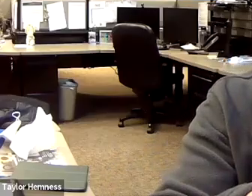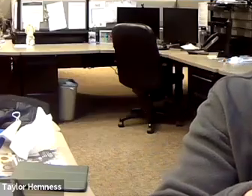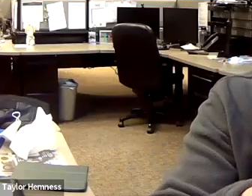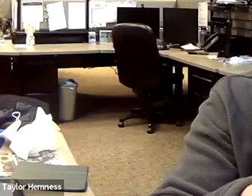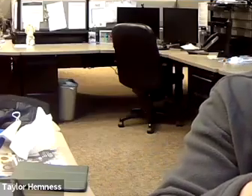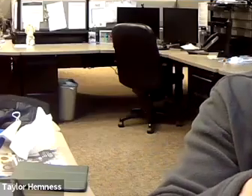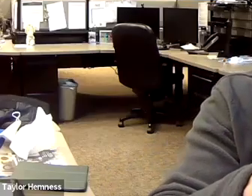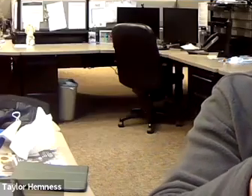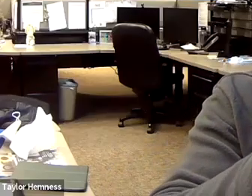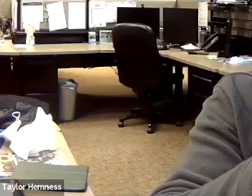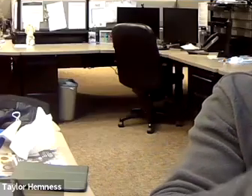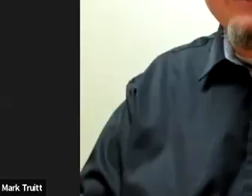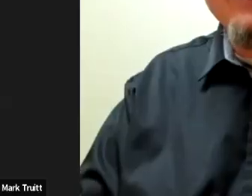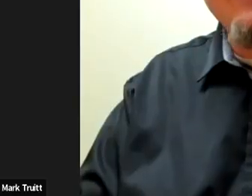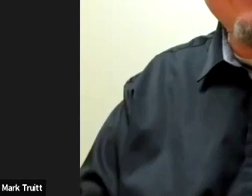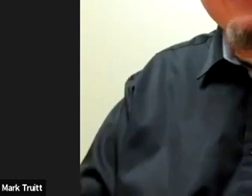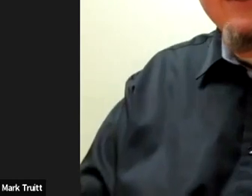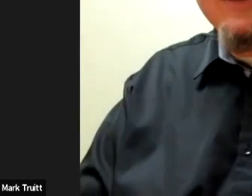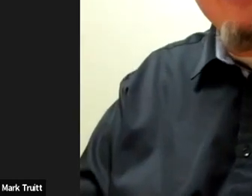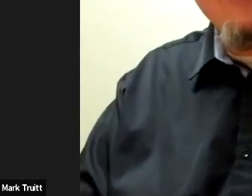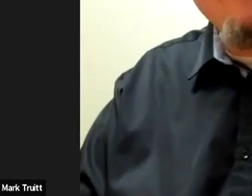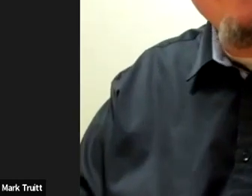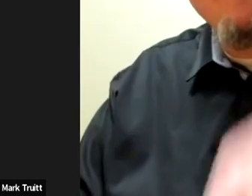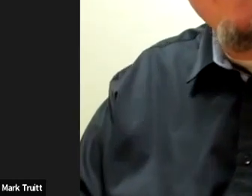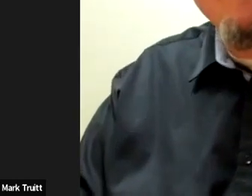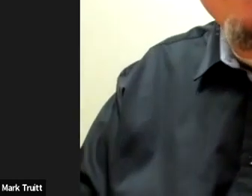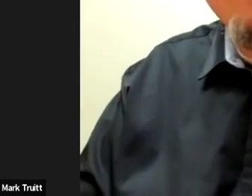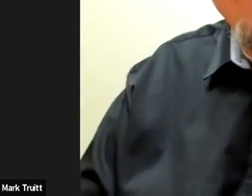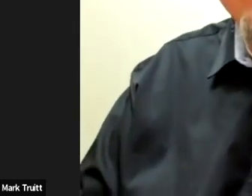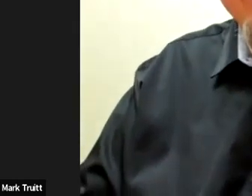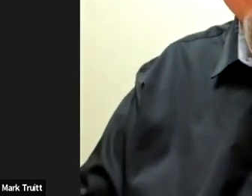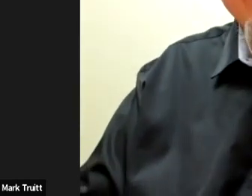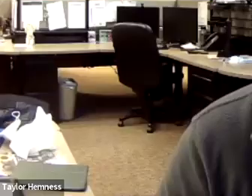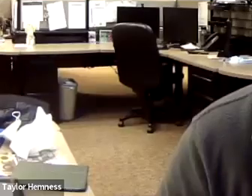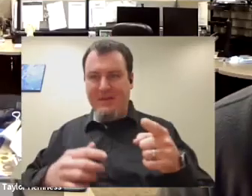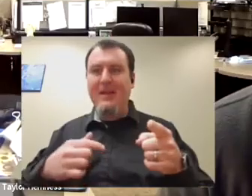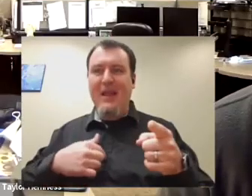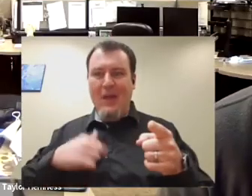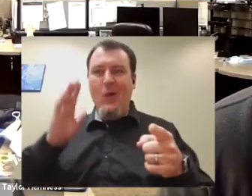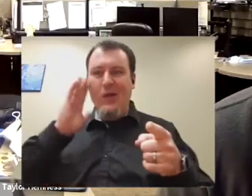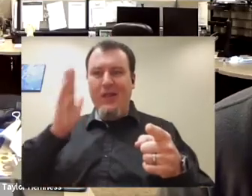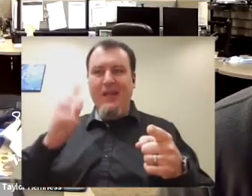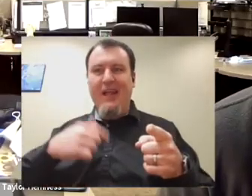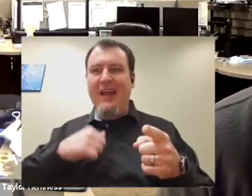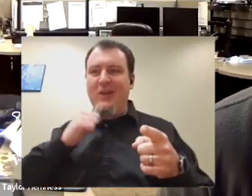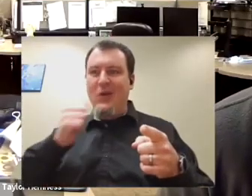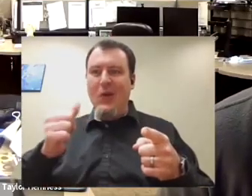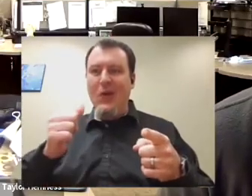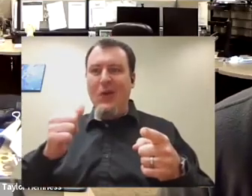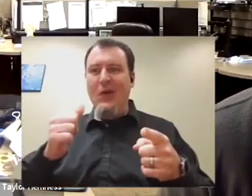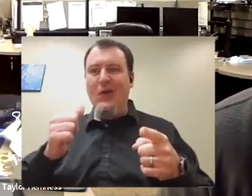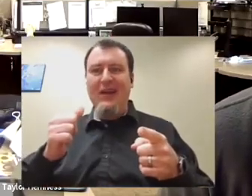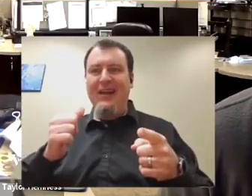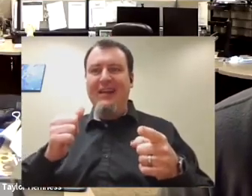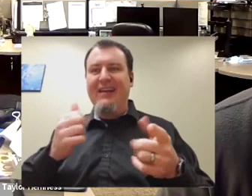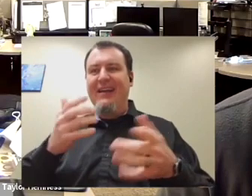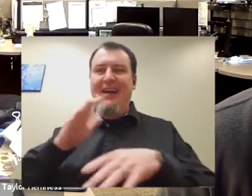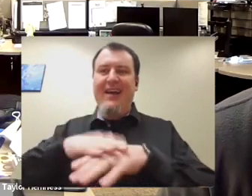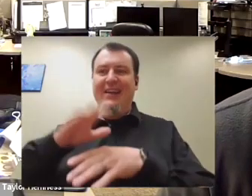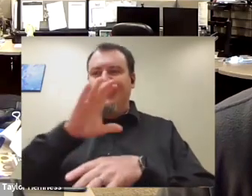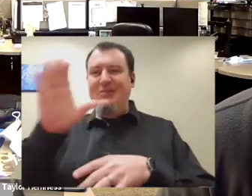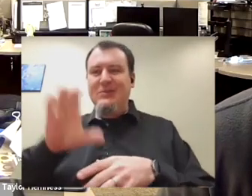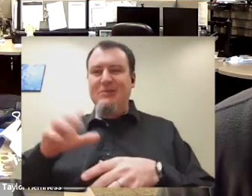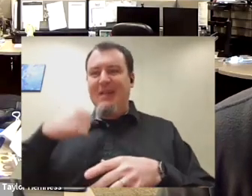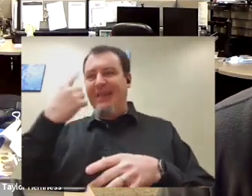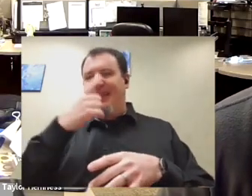you. Perfect. You did great. I know I didn't do great. And also over Zoom, I'm